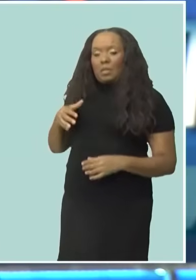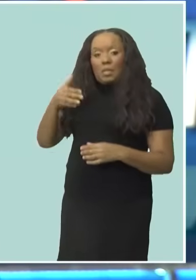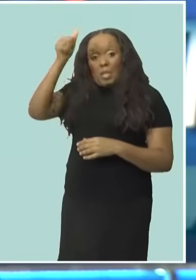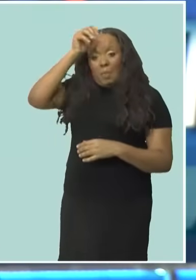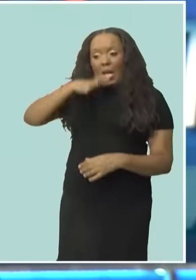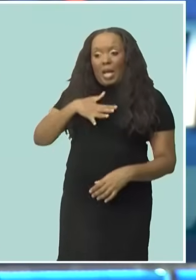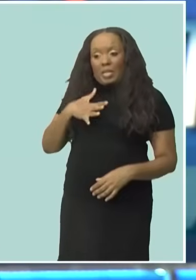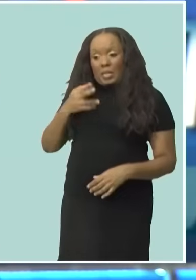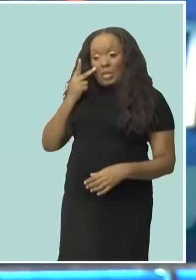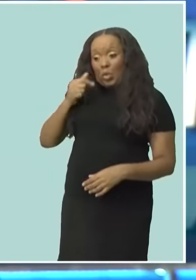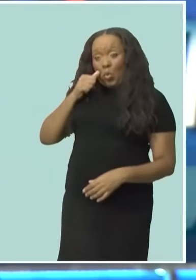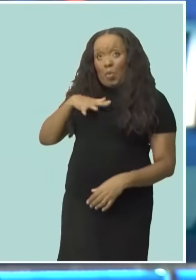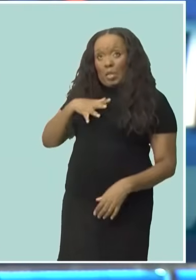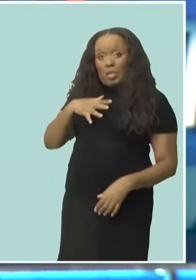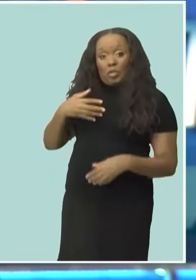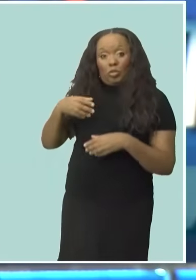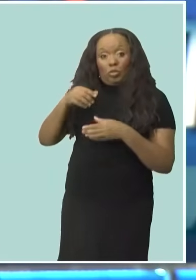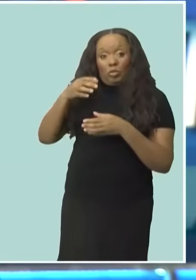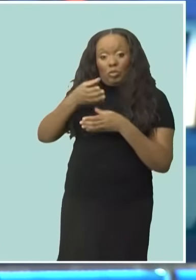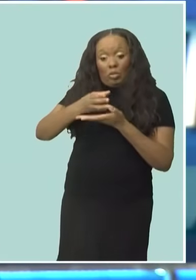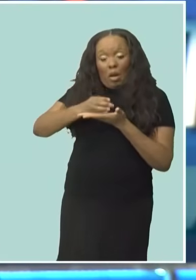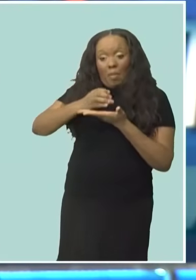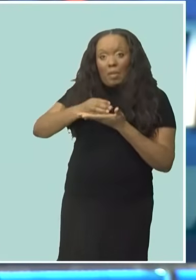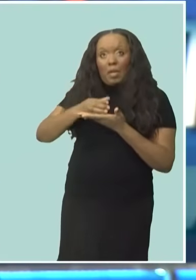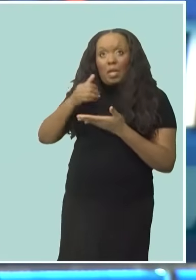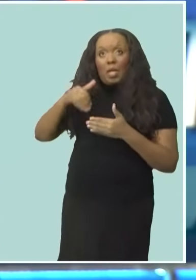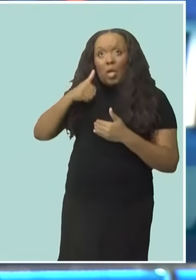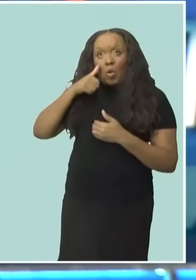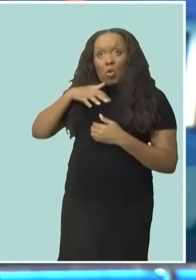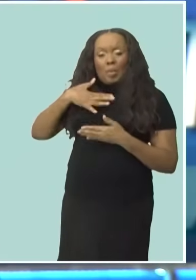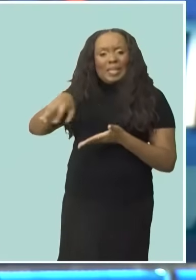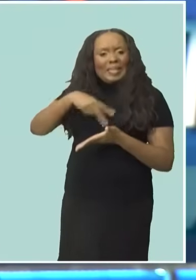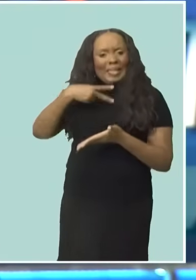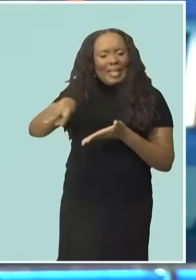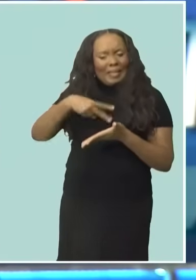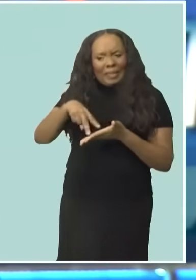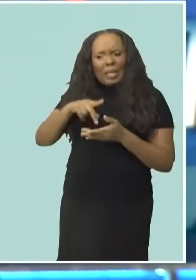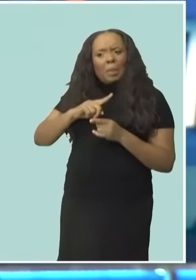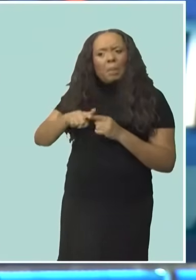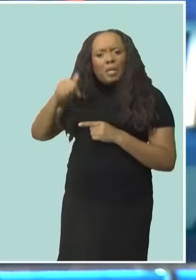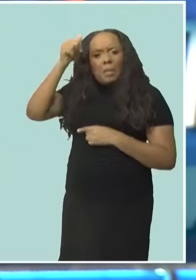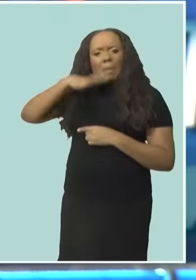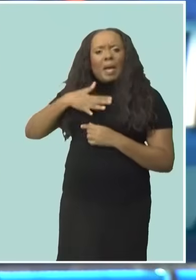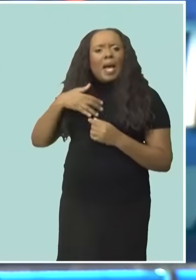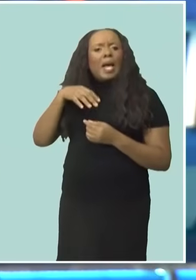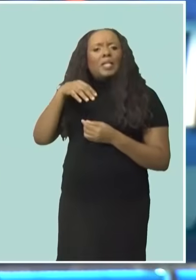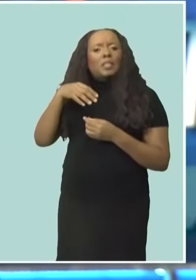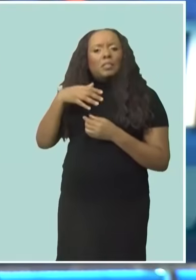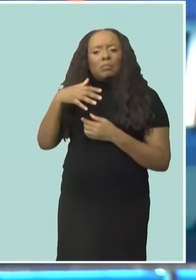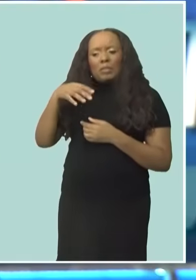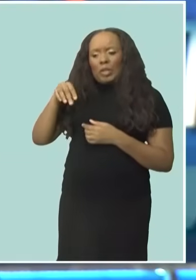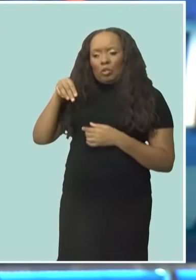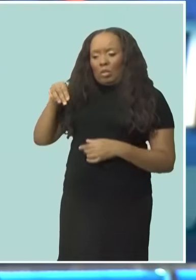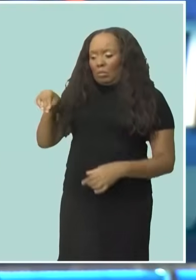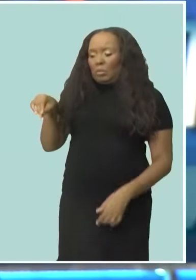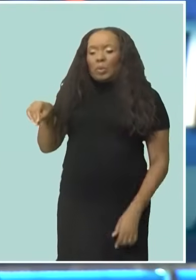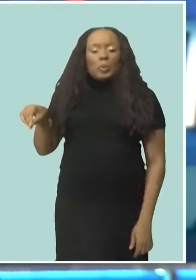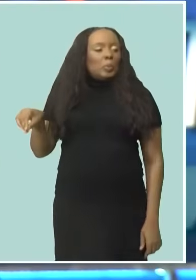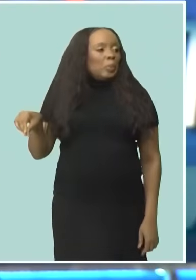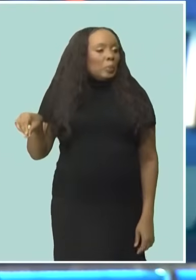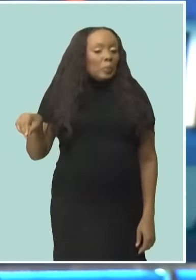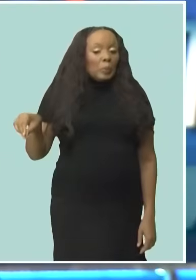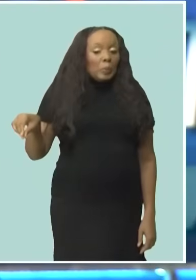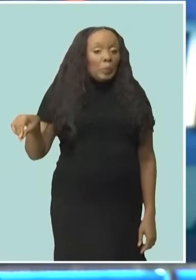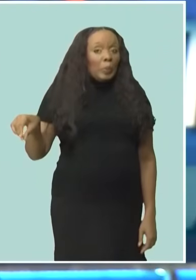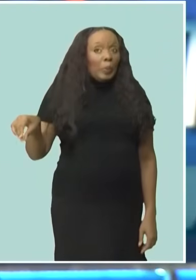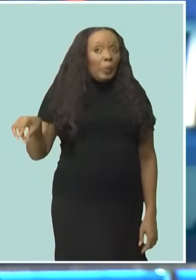something into the cup of a young woman who seems to be dancing in a party. It has prompted the National Organization of Women, or